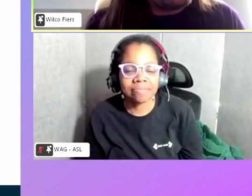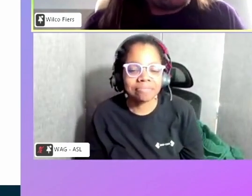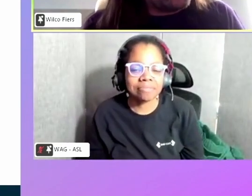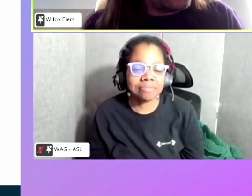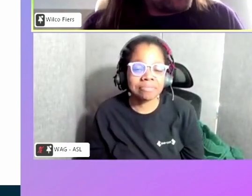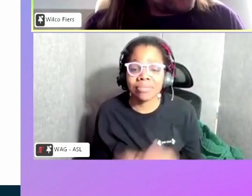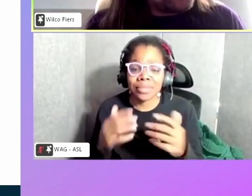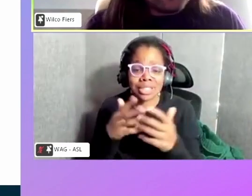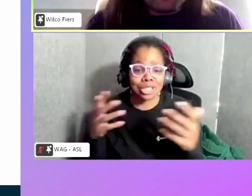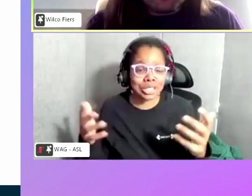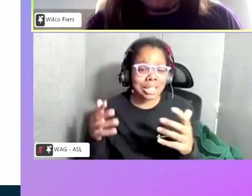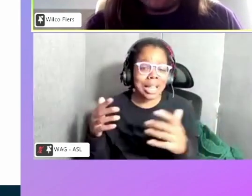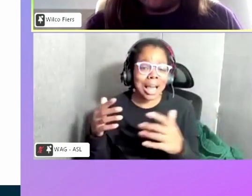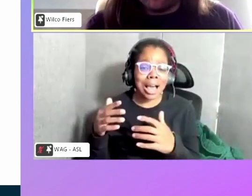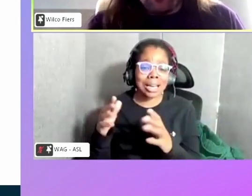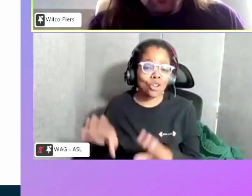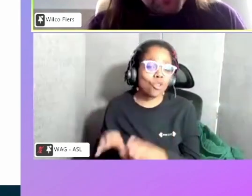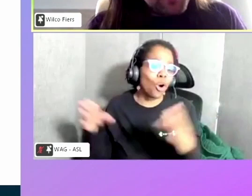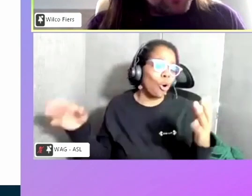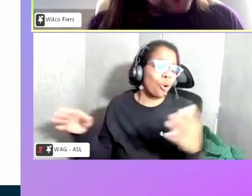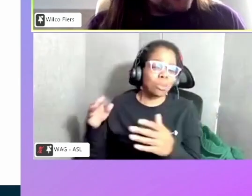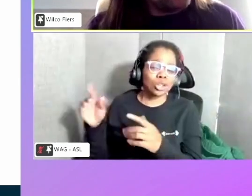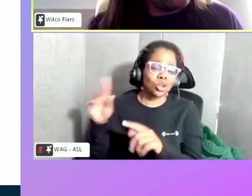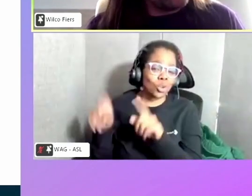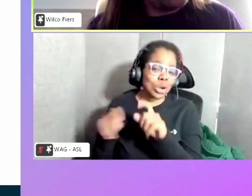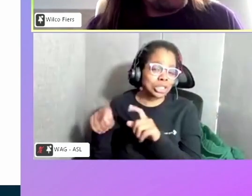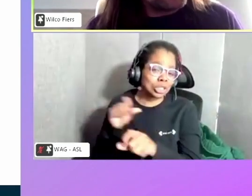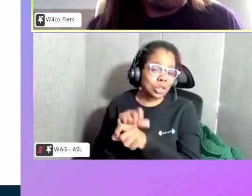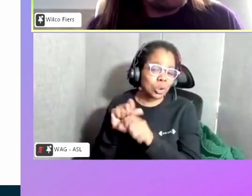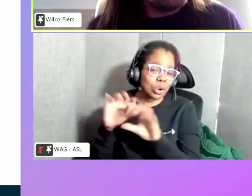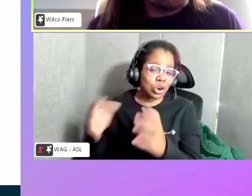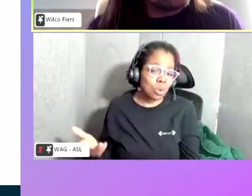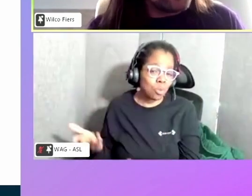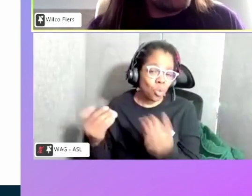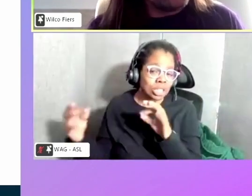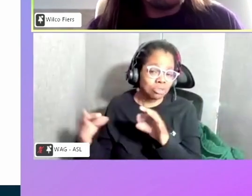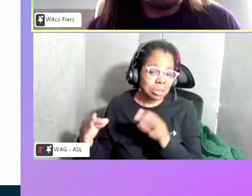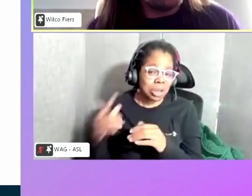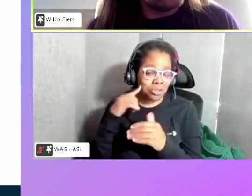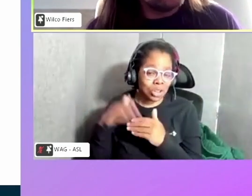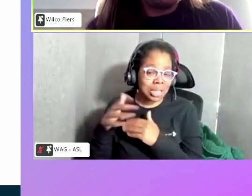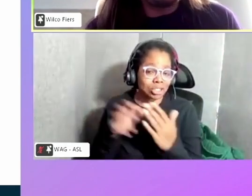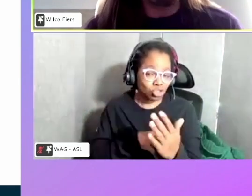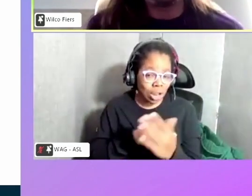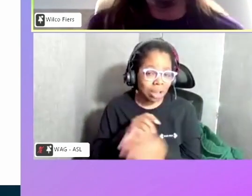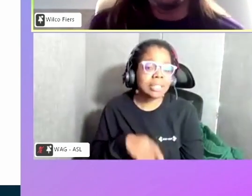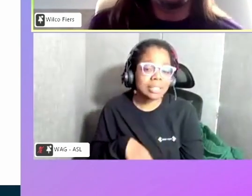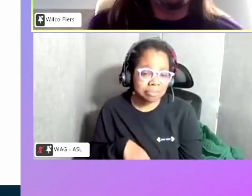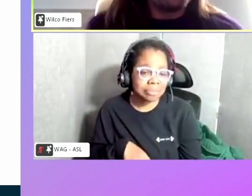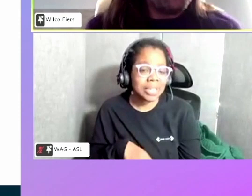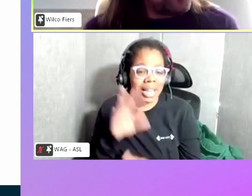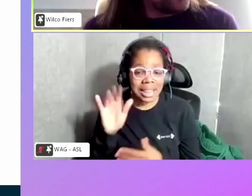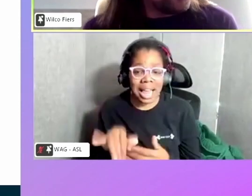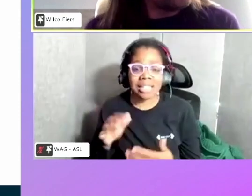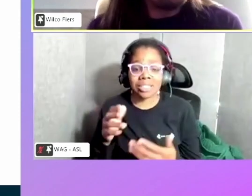There's a lot of open questions on this, and the working group is looking for feedback in the next draft on this as well. It's what makes a